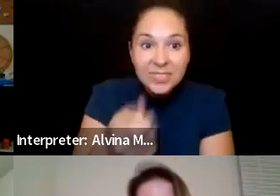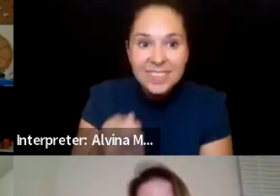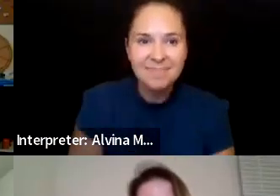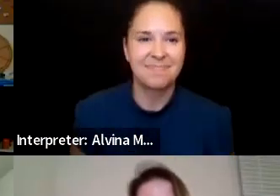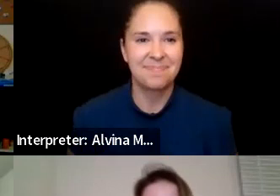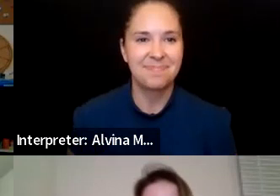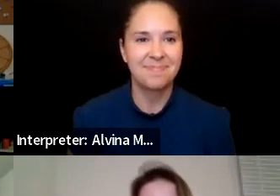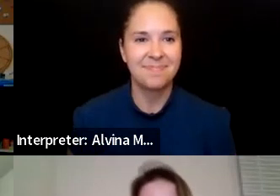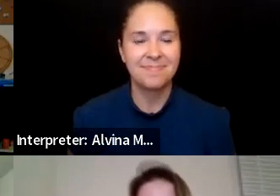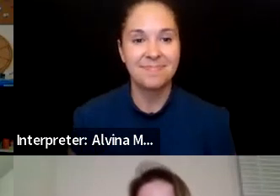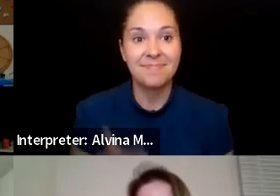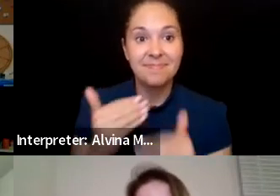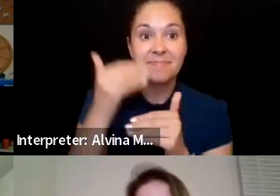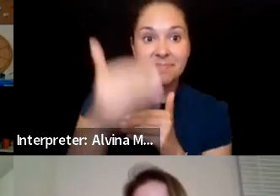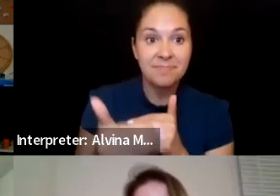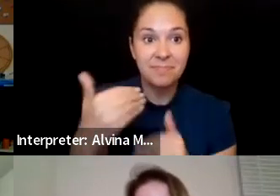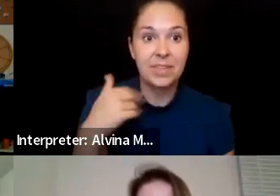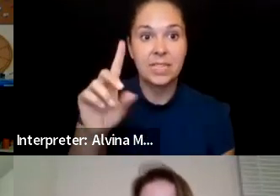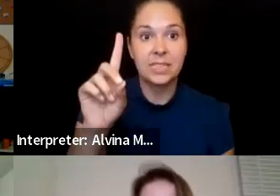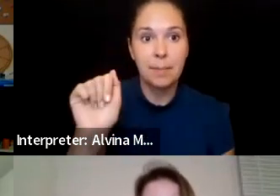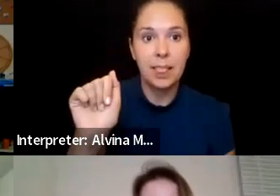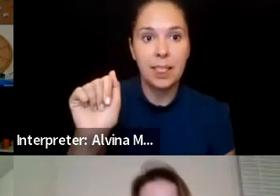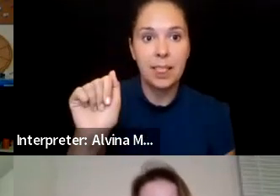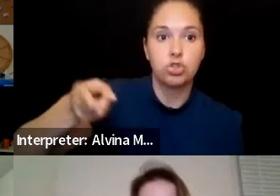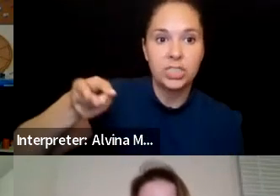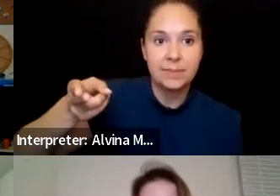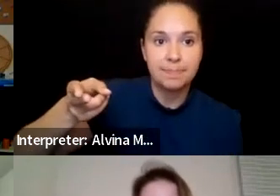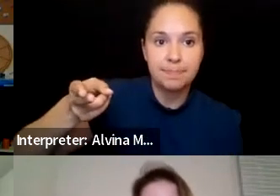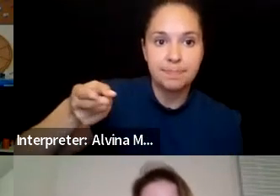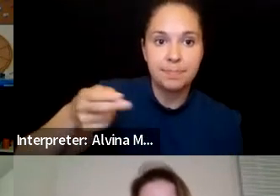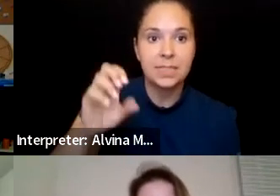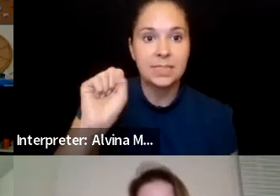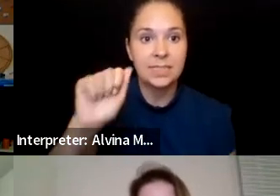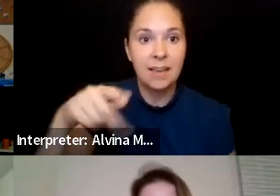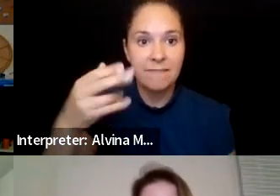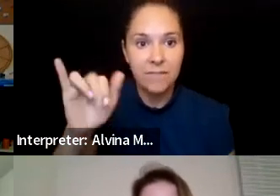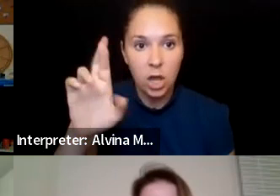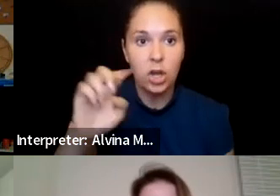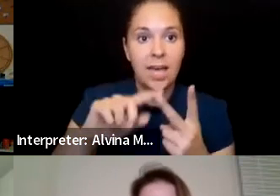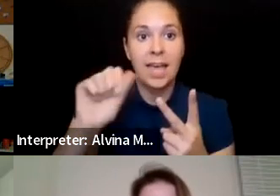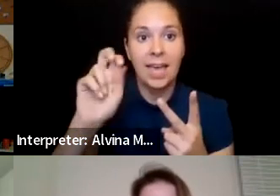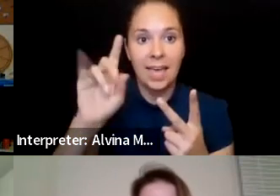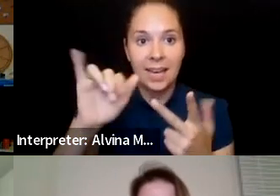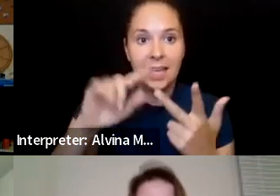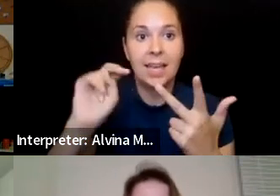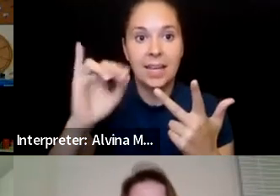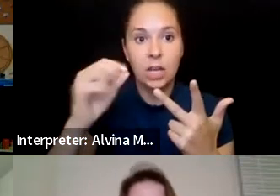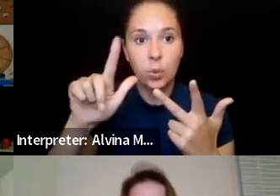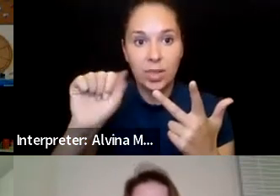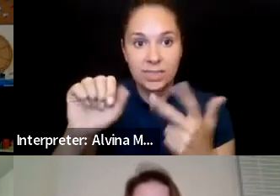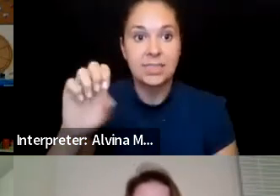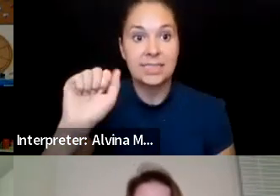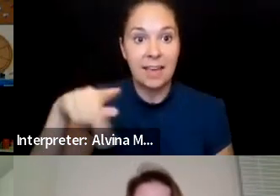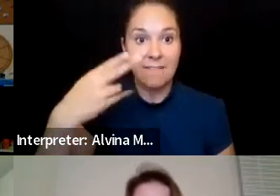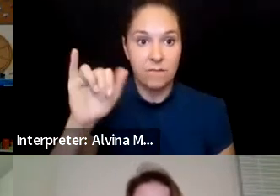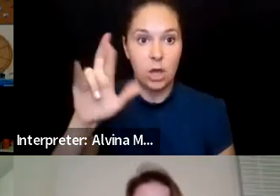Awesome. All right. Next up, we have disability history. So we have Sapphire, Andy, and Nicholas. So Sapphire, go ahead